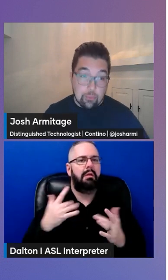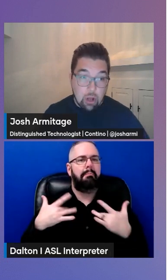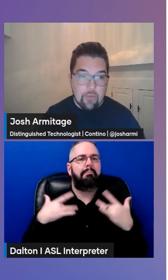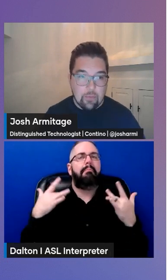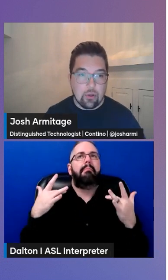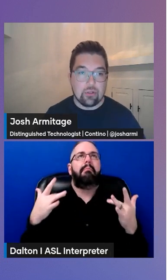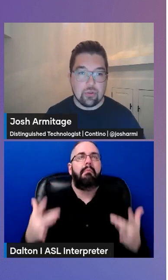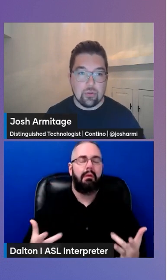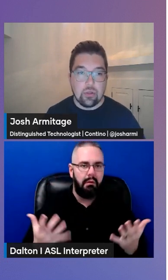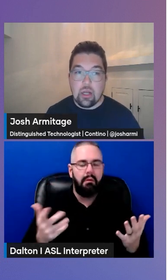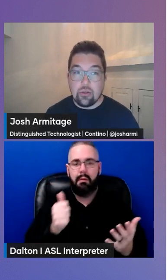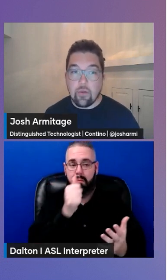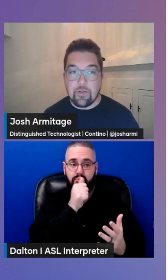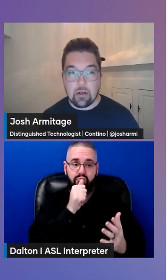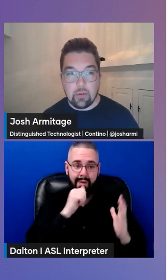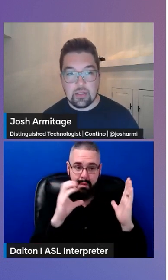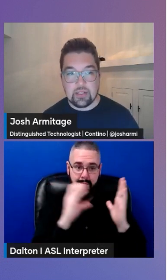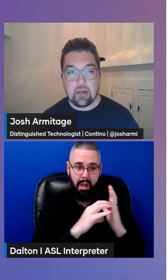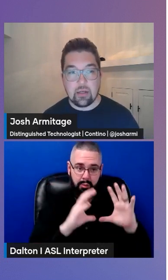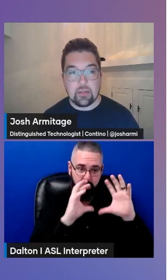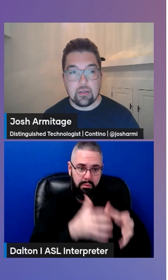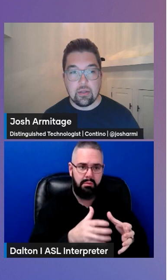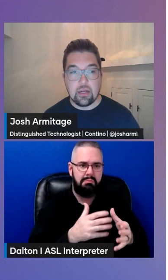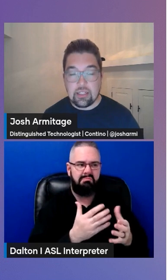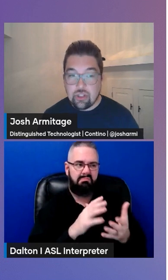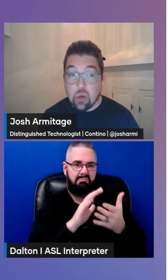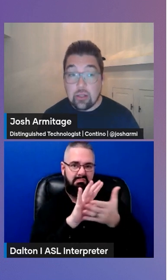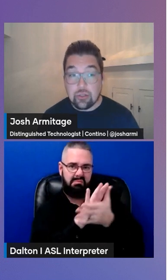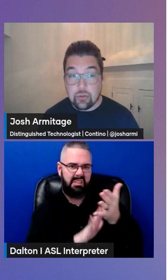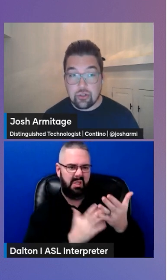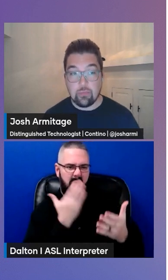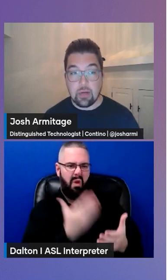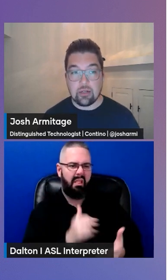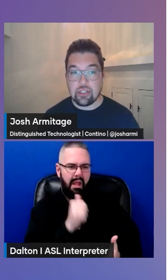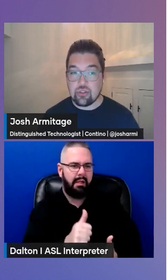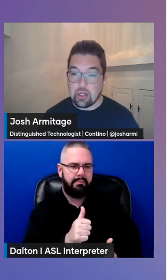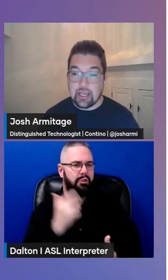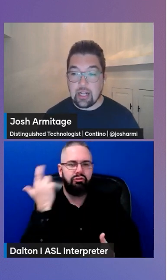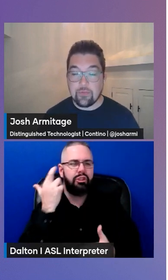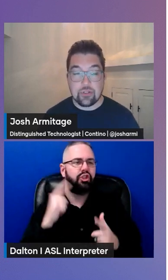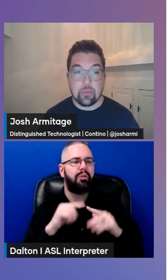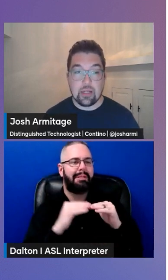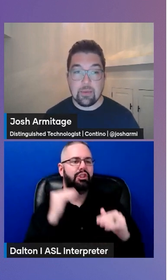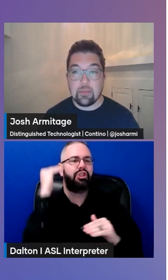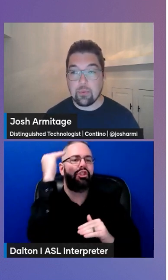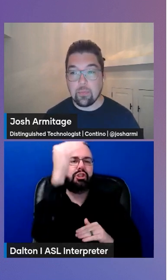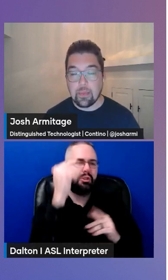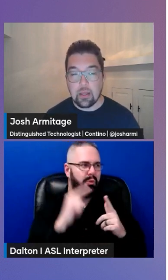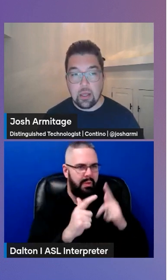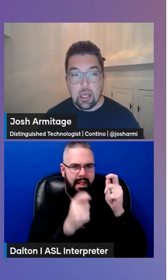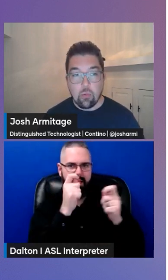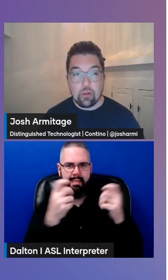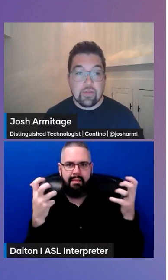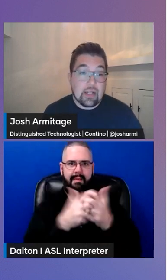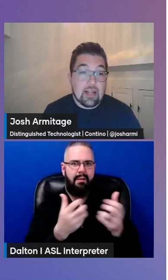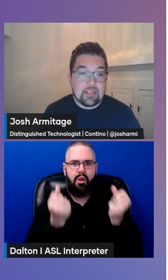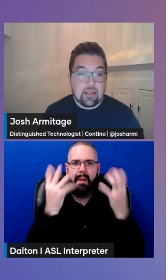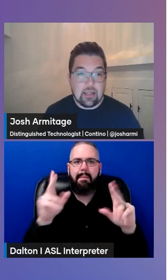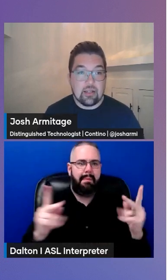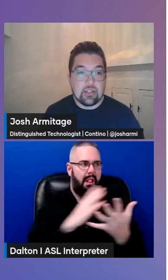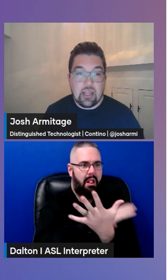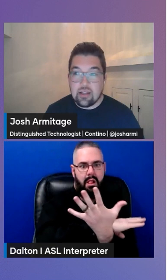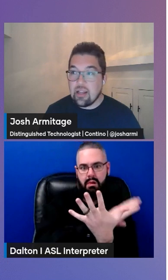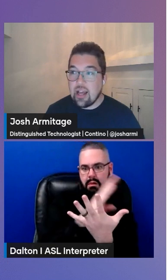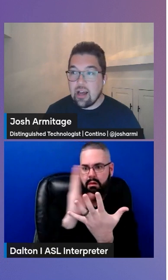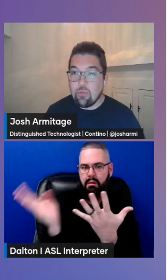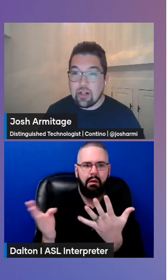in a private module, not very well designed because it's trying to do too much. It's trying to cater for too many people. One of the classic